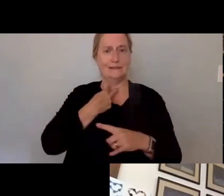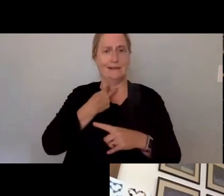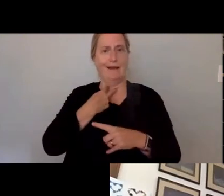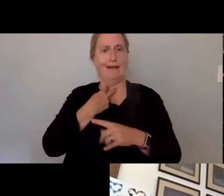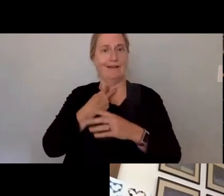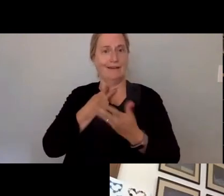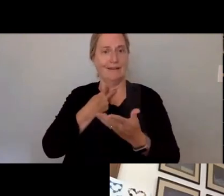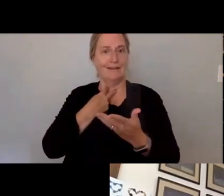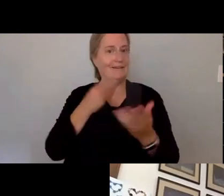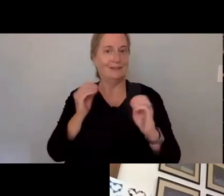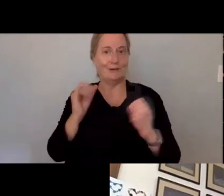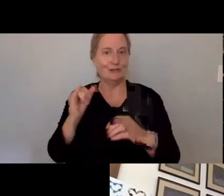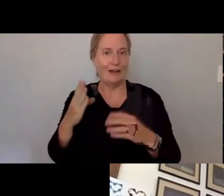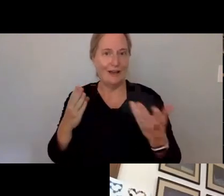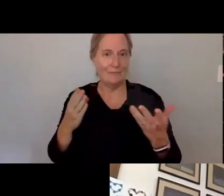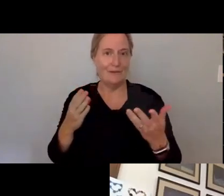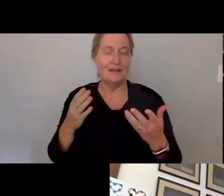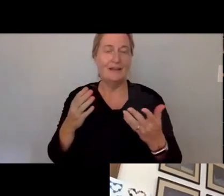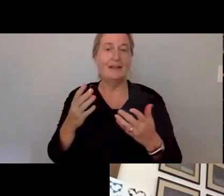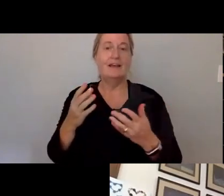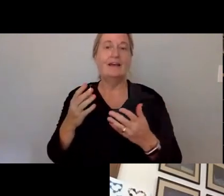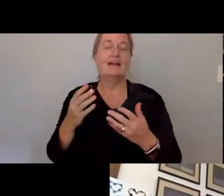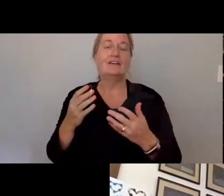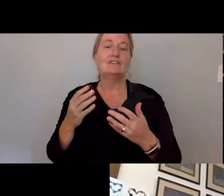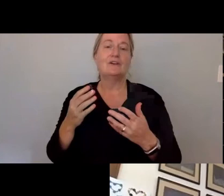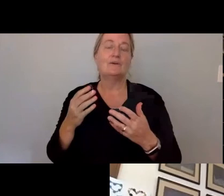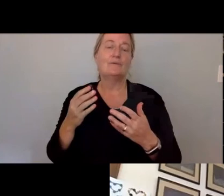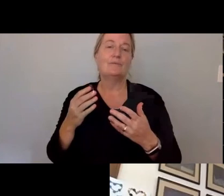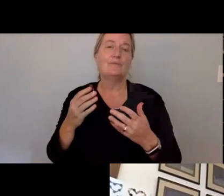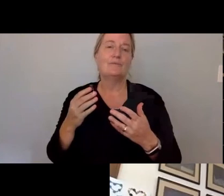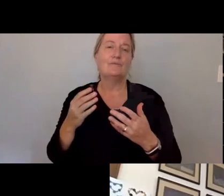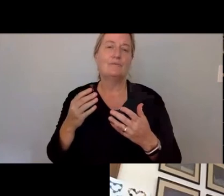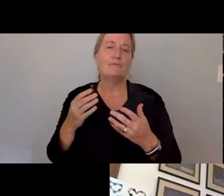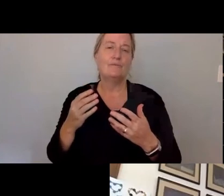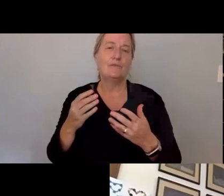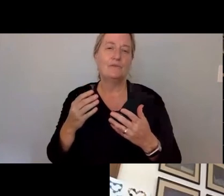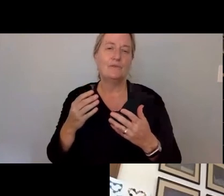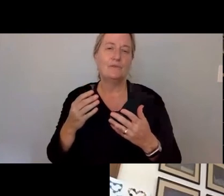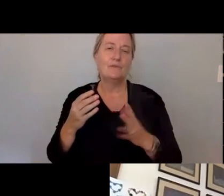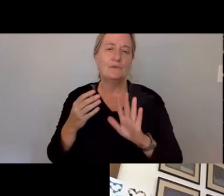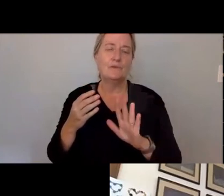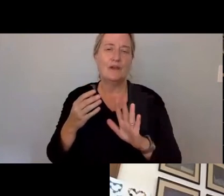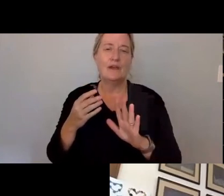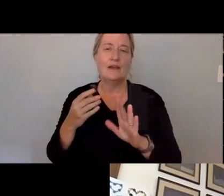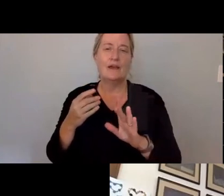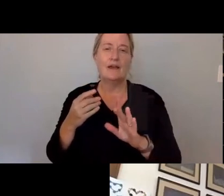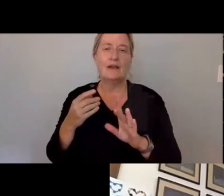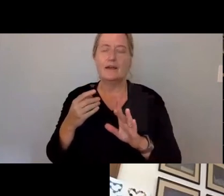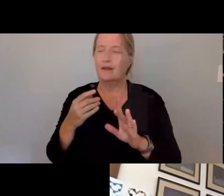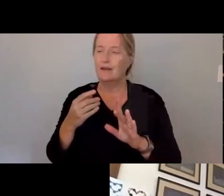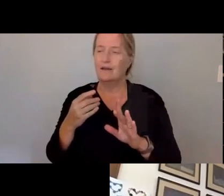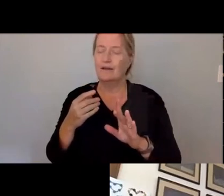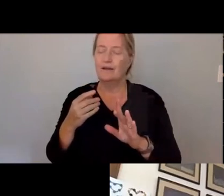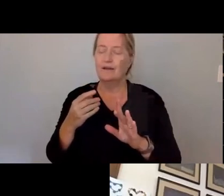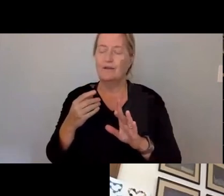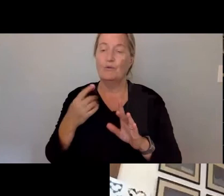get them moving as independent living, and we did a breakthrough this year, so we'll get back to that, but I'd like to mention that for folks, is we